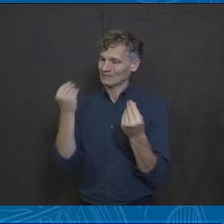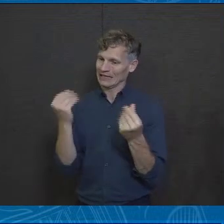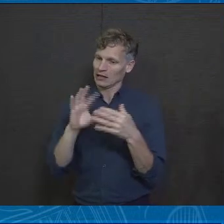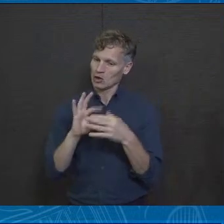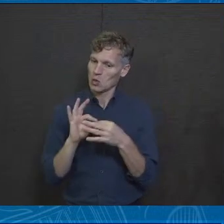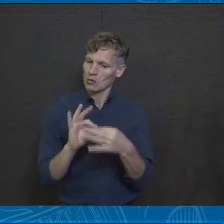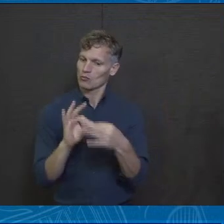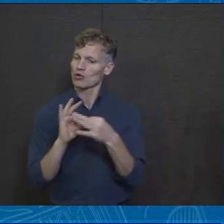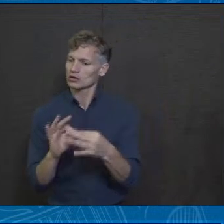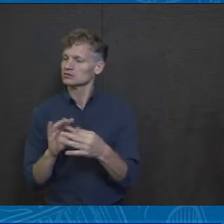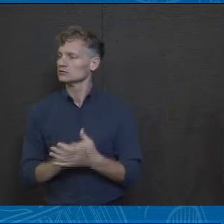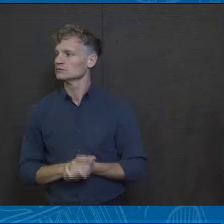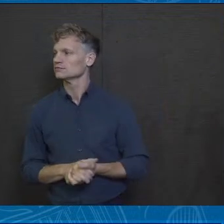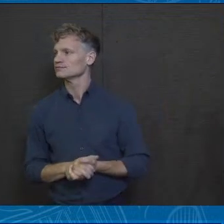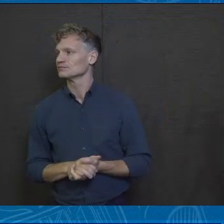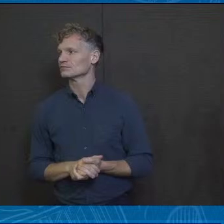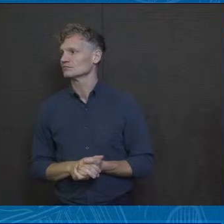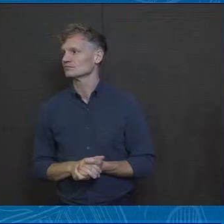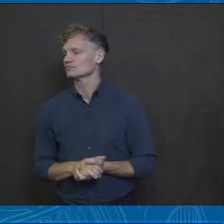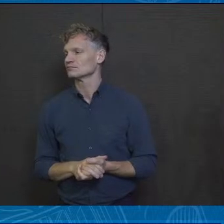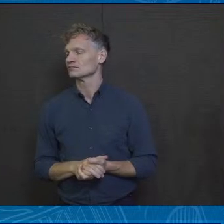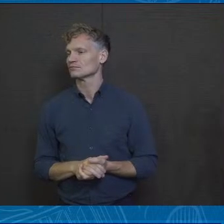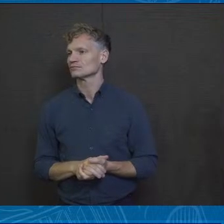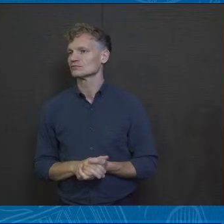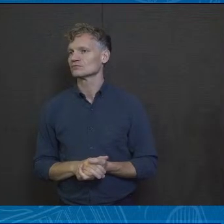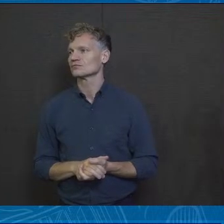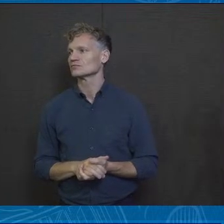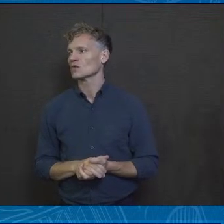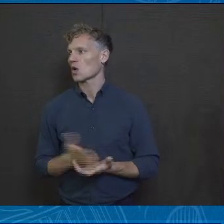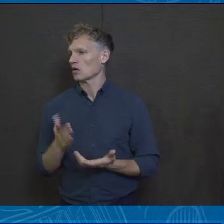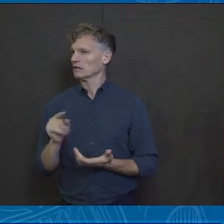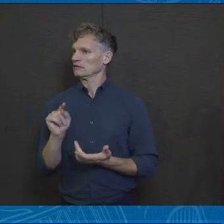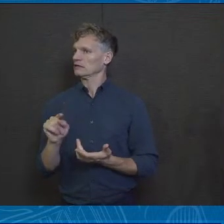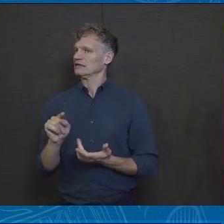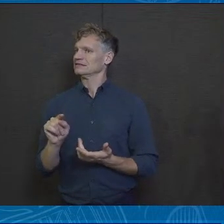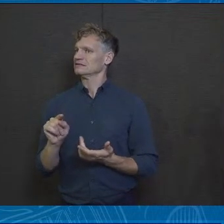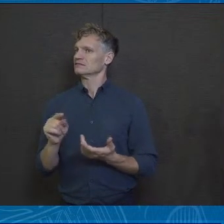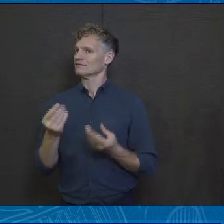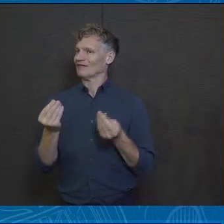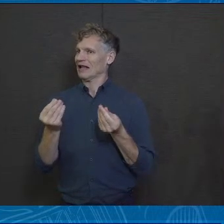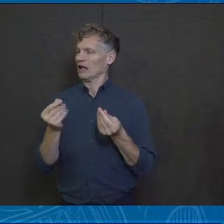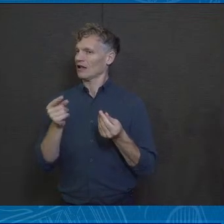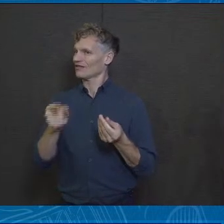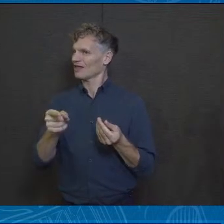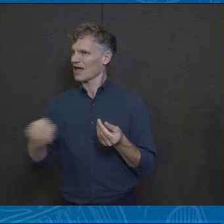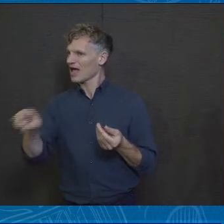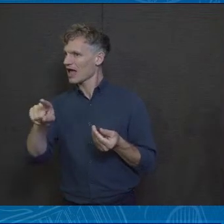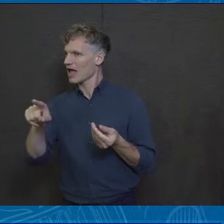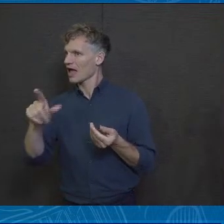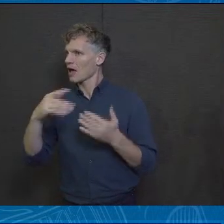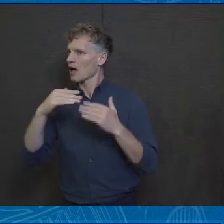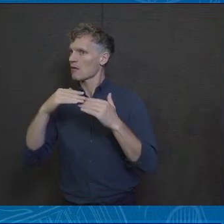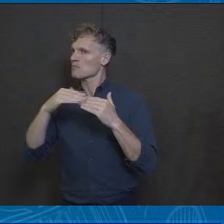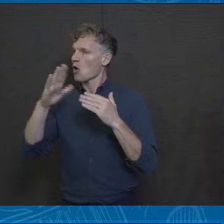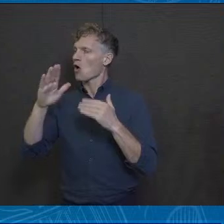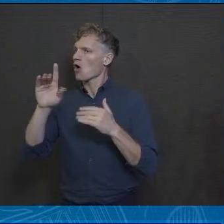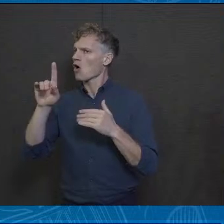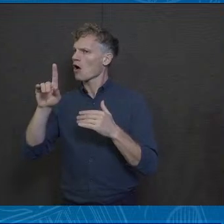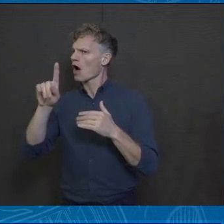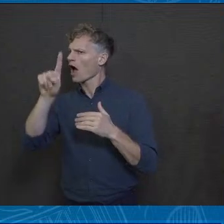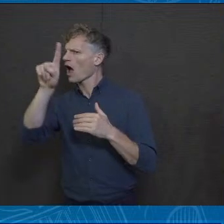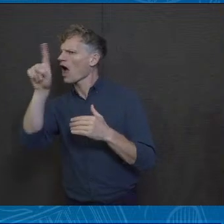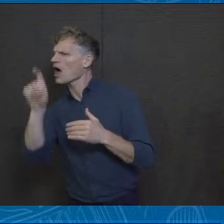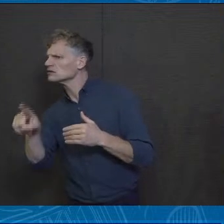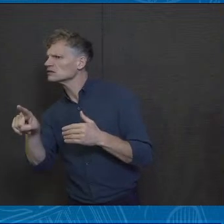always conditions where they ask us as a local authority, they ask more from us,